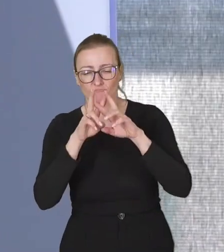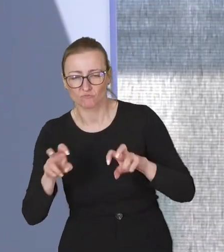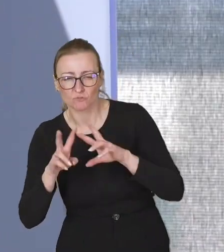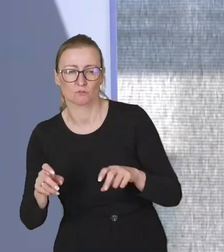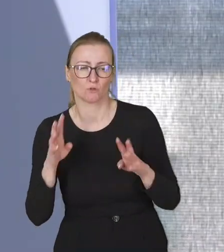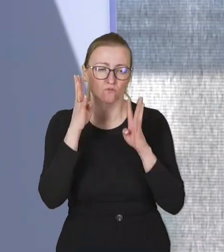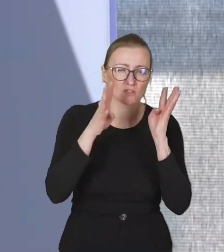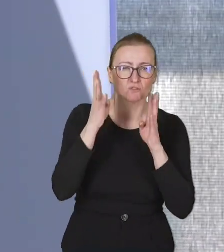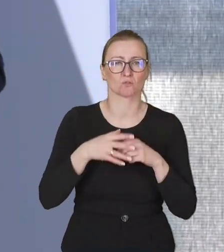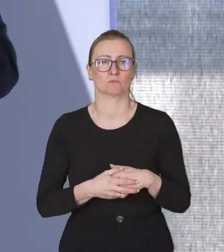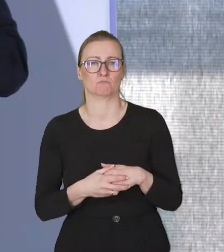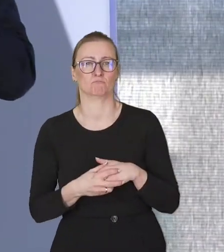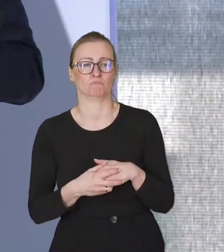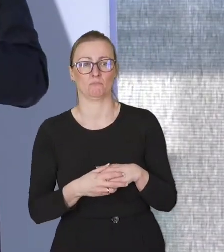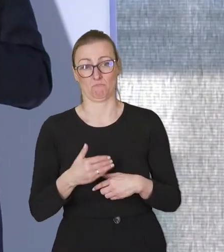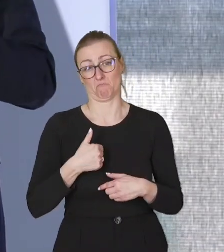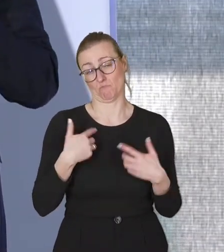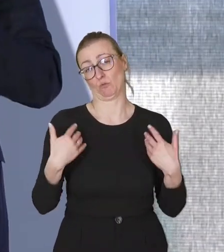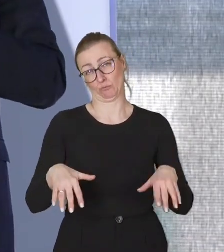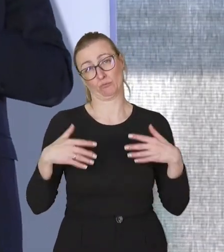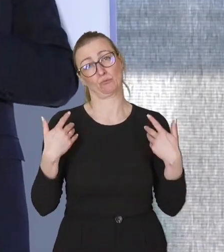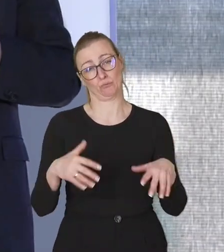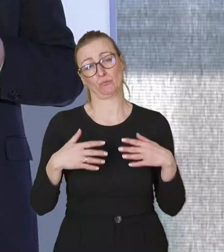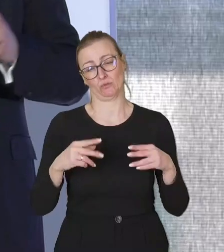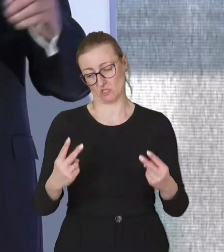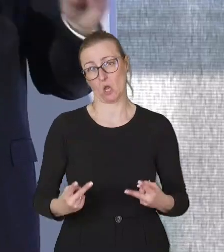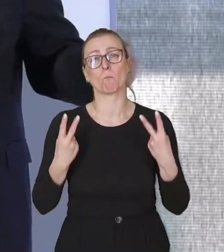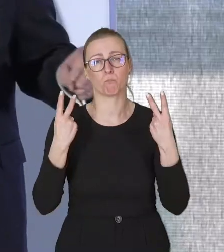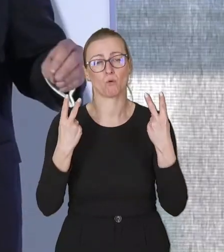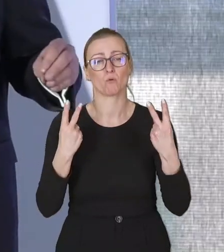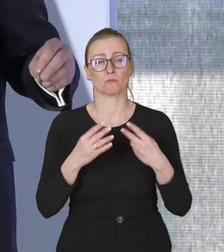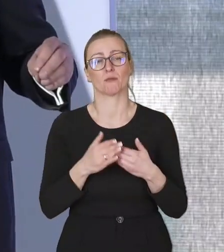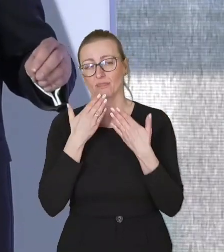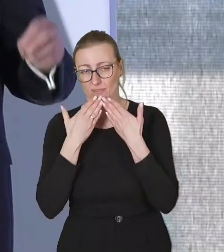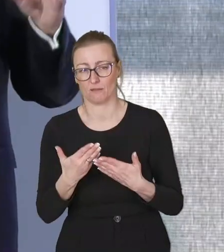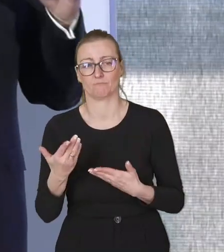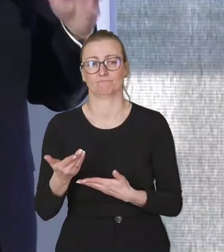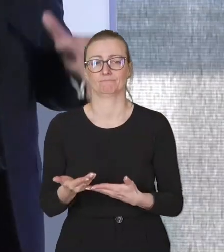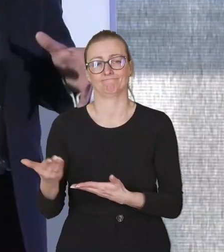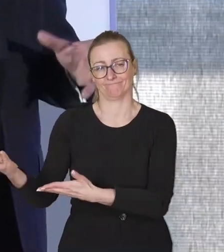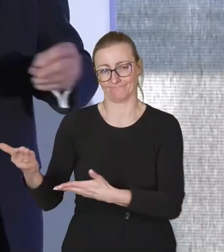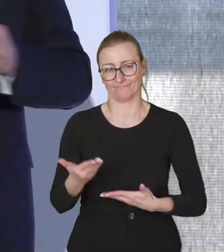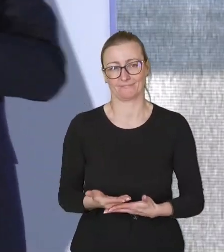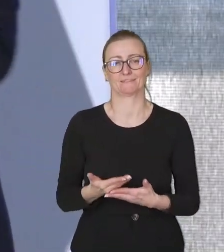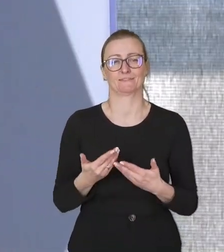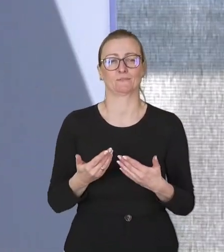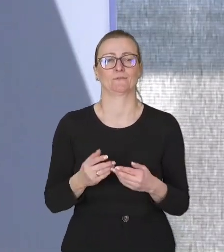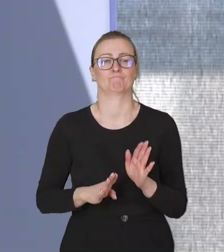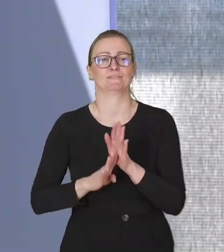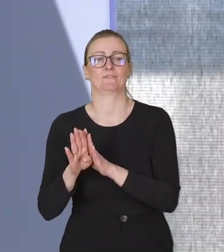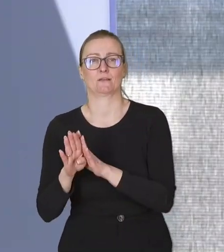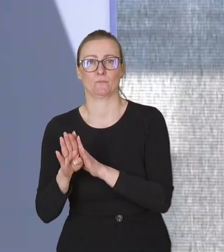most important driving force, which also could be applied in different regions, not only in the poor, not